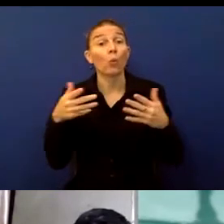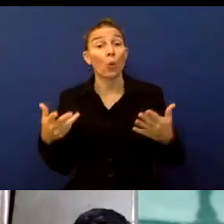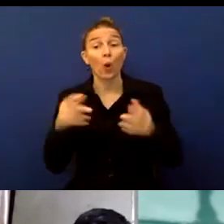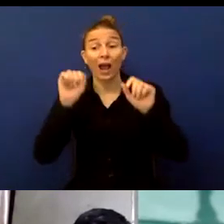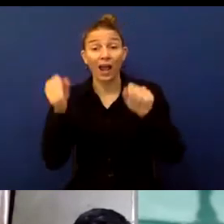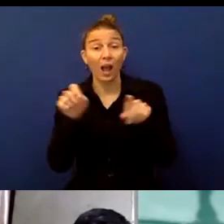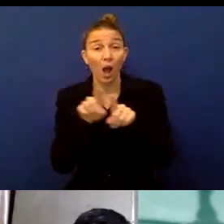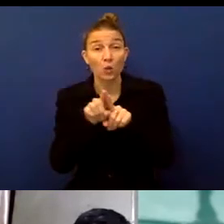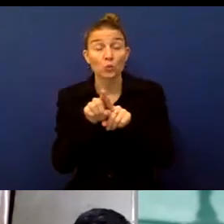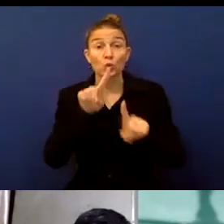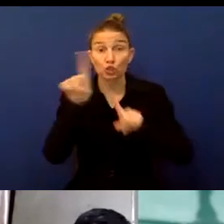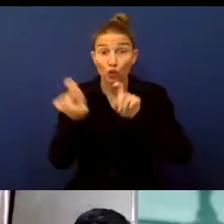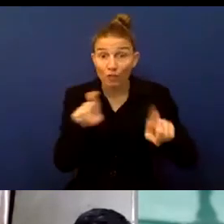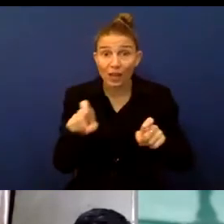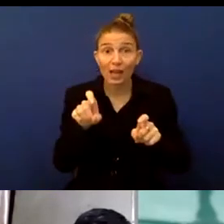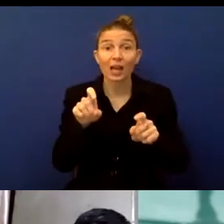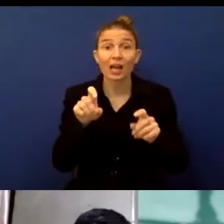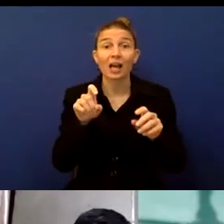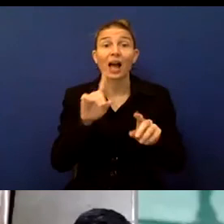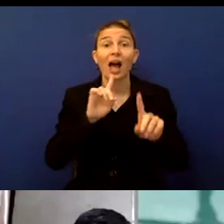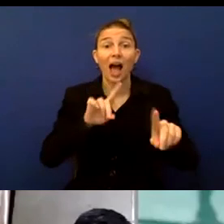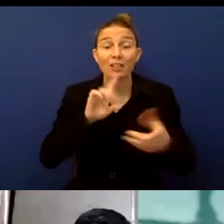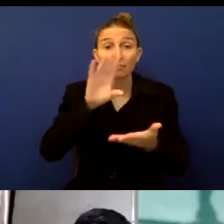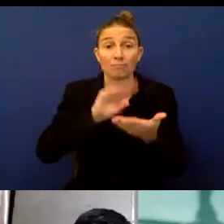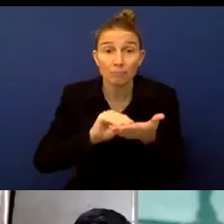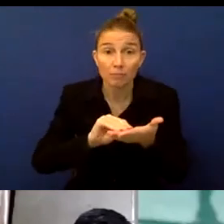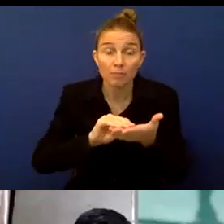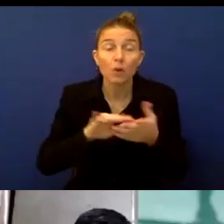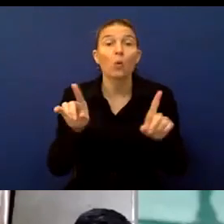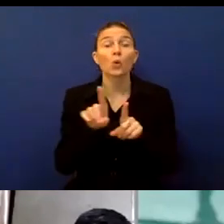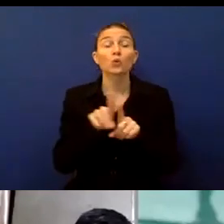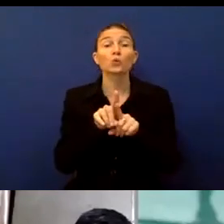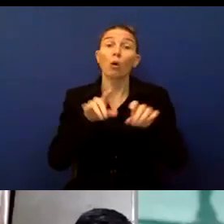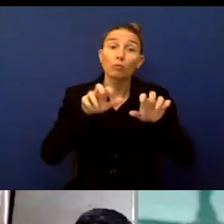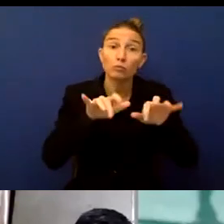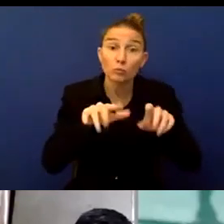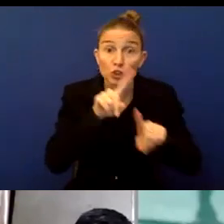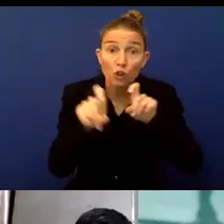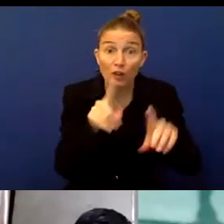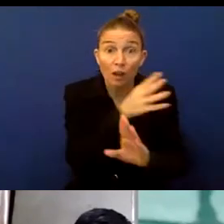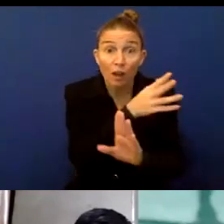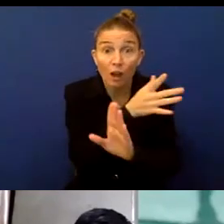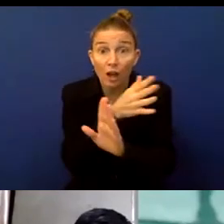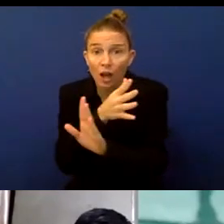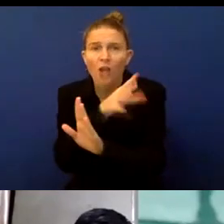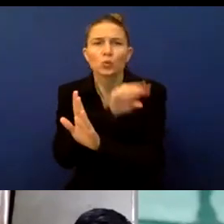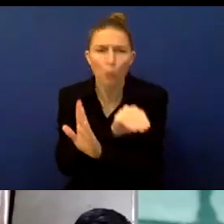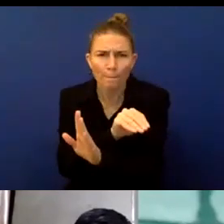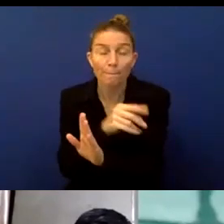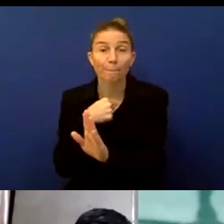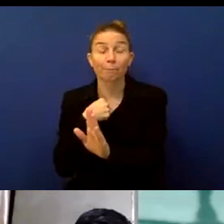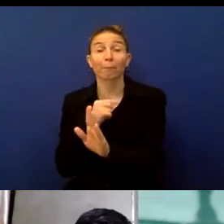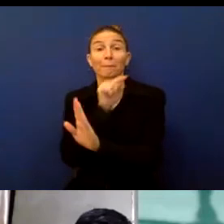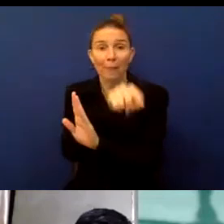they left off. So quickly, we're currently in the testing phase of this